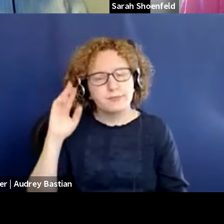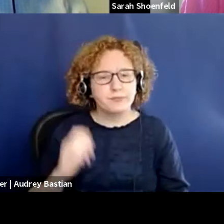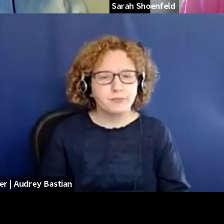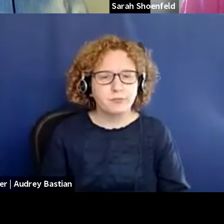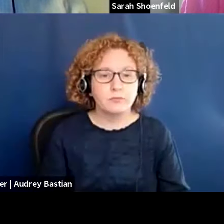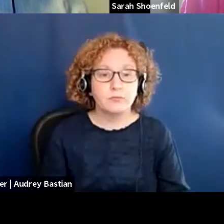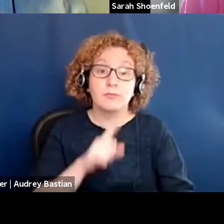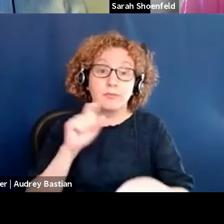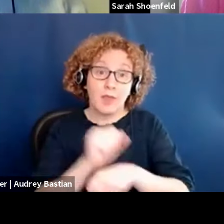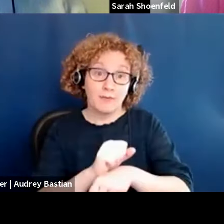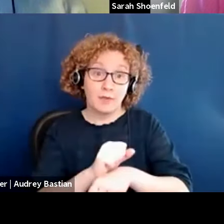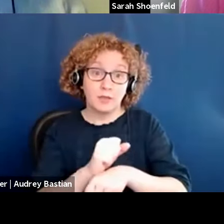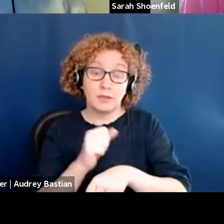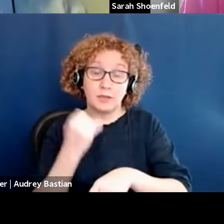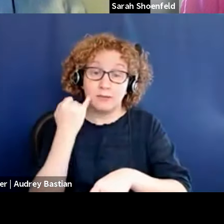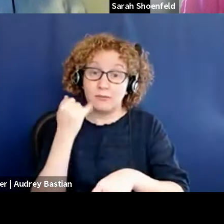But definitely, I think if you can,